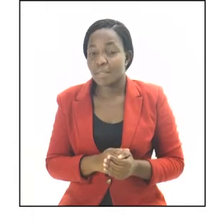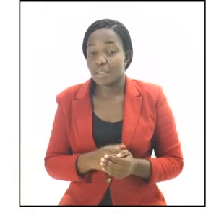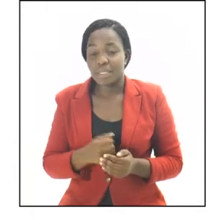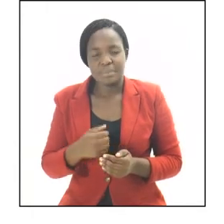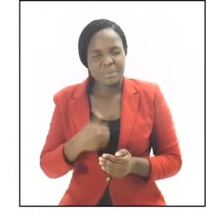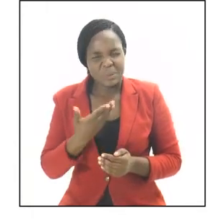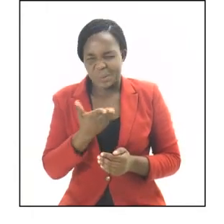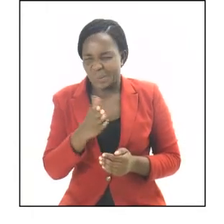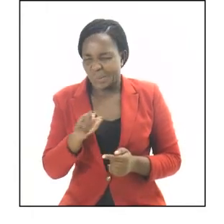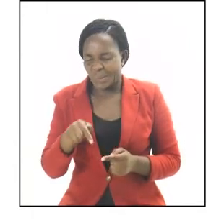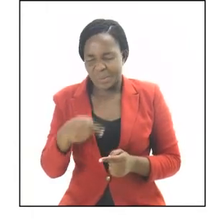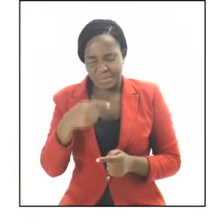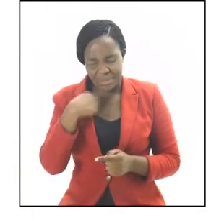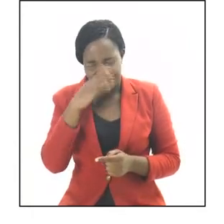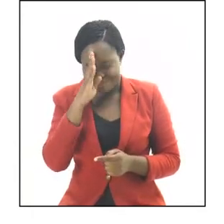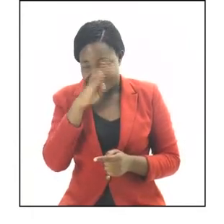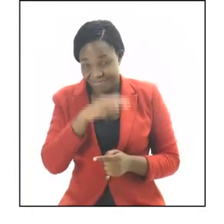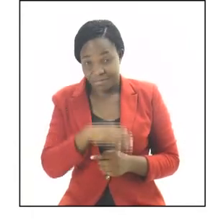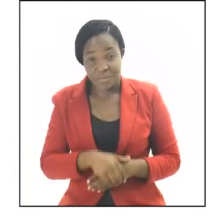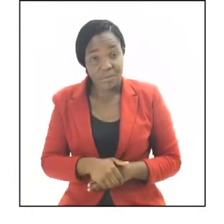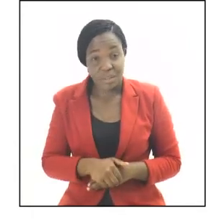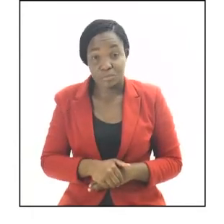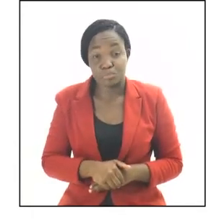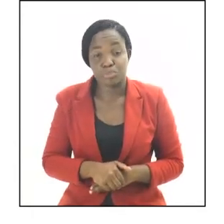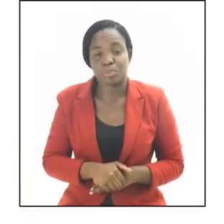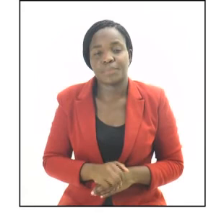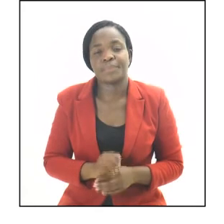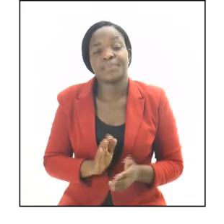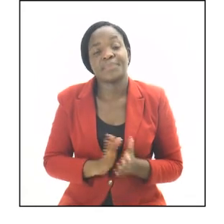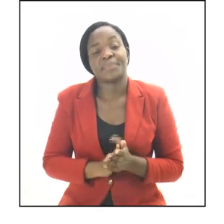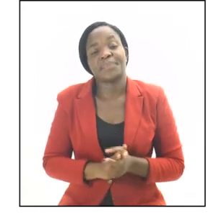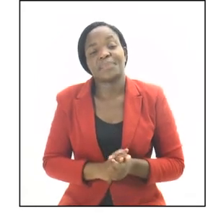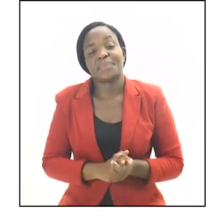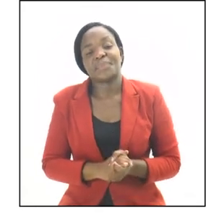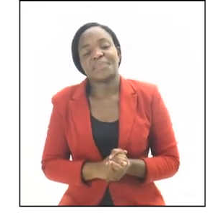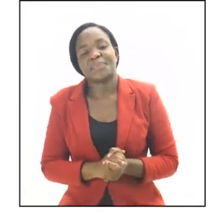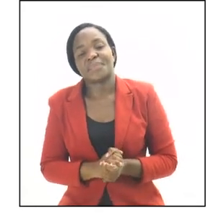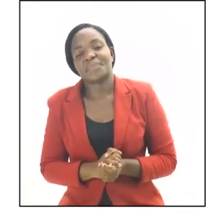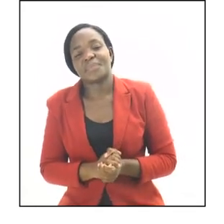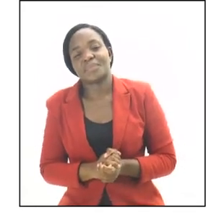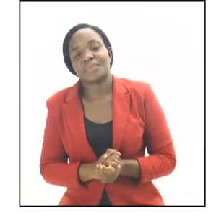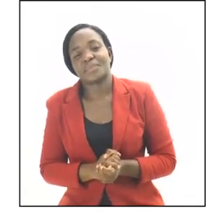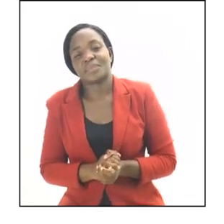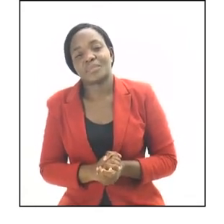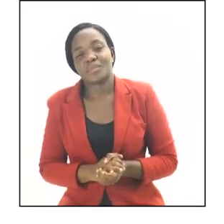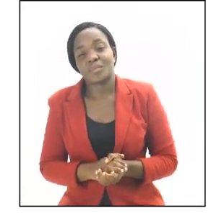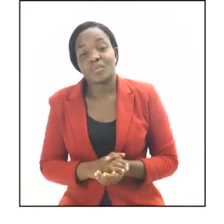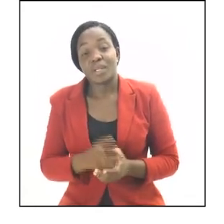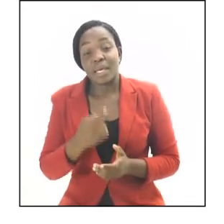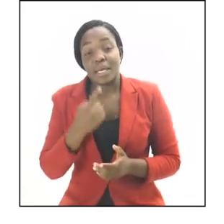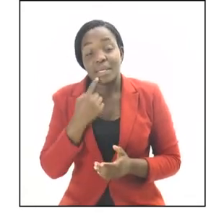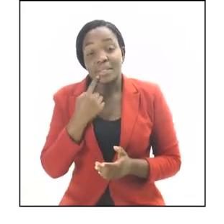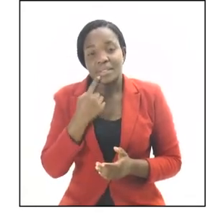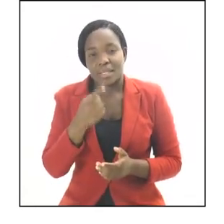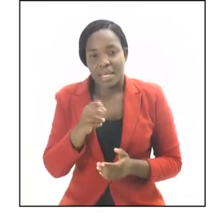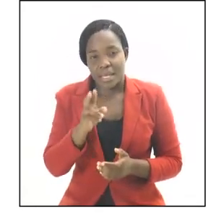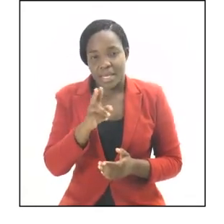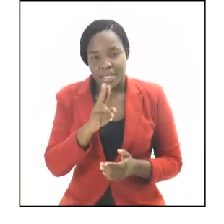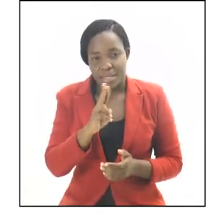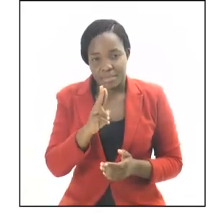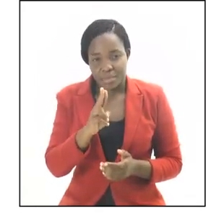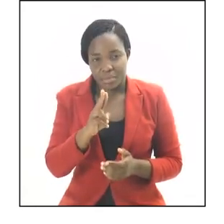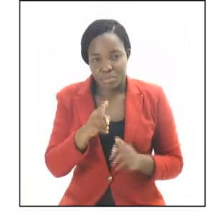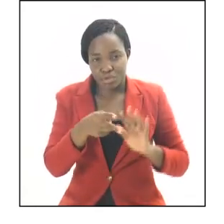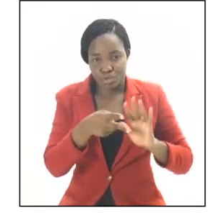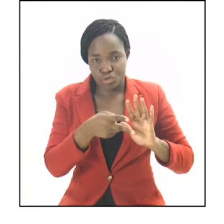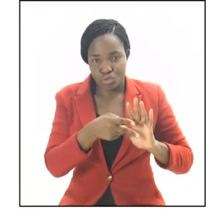everything about the hypotenuse and Pythagoras. The theorem says that the hypotenuse squared is equal